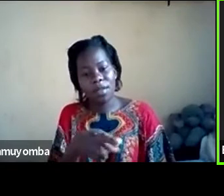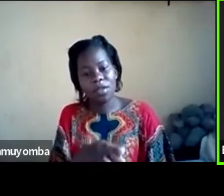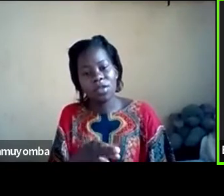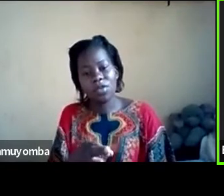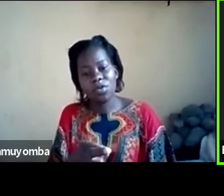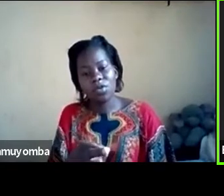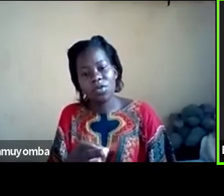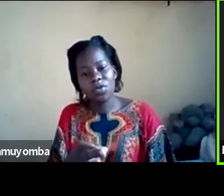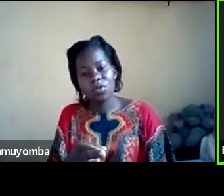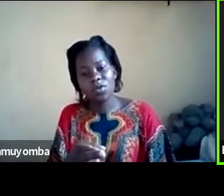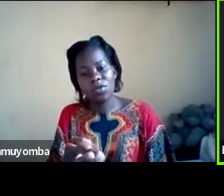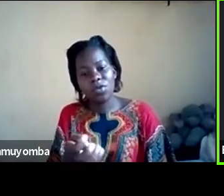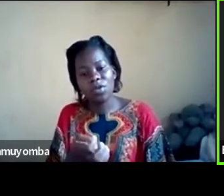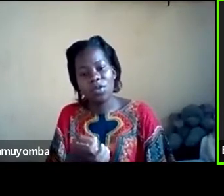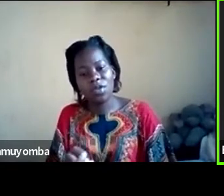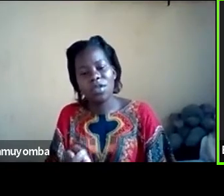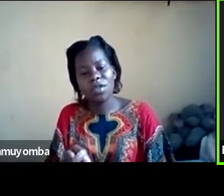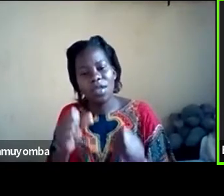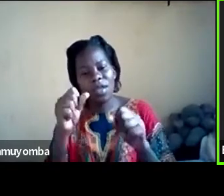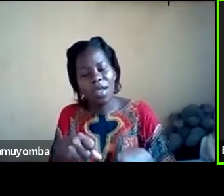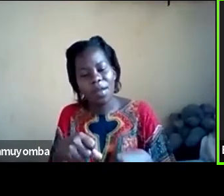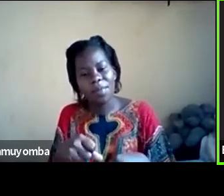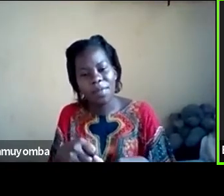a geologist. You could be,